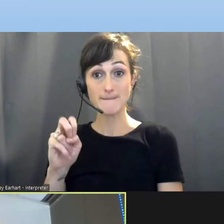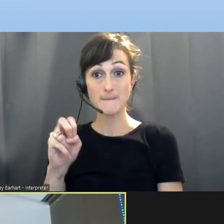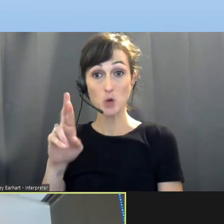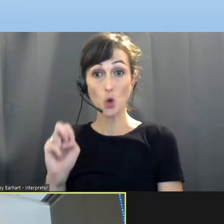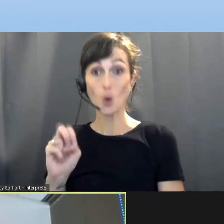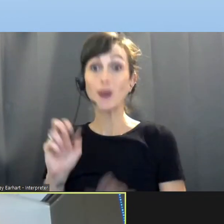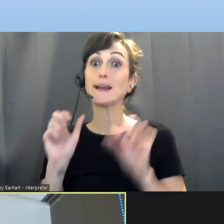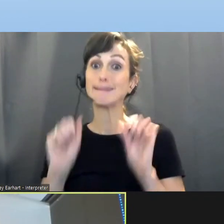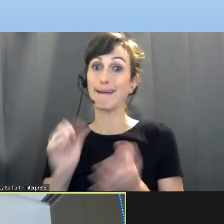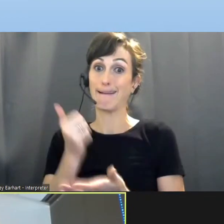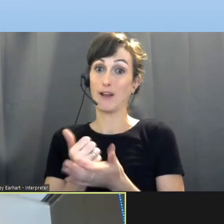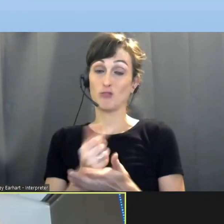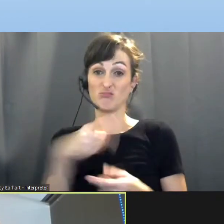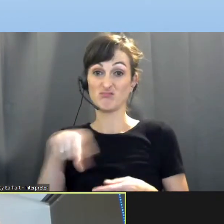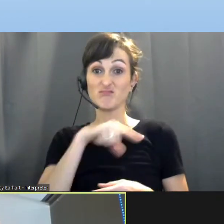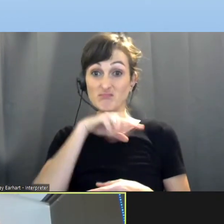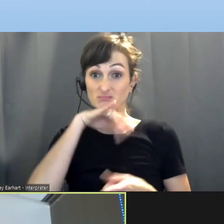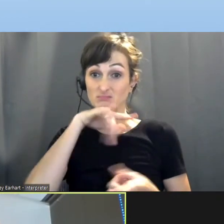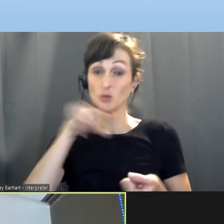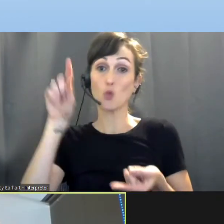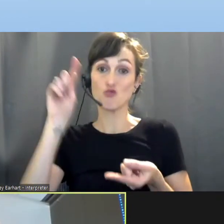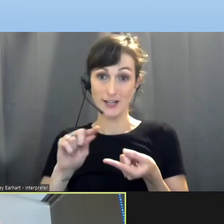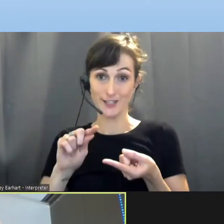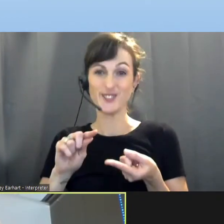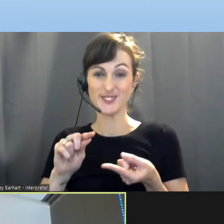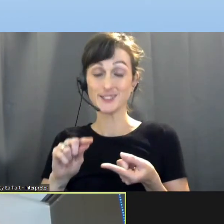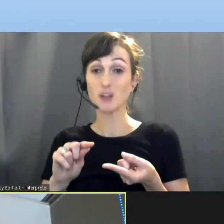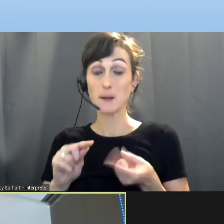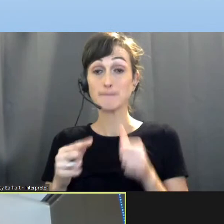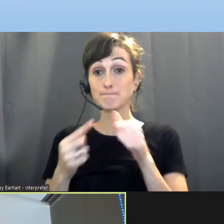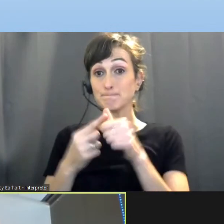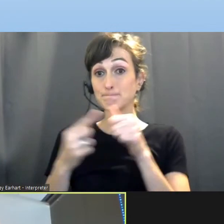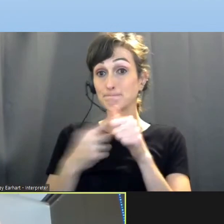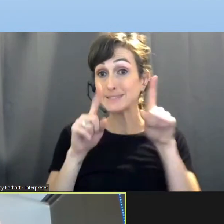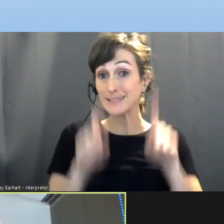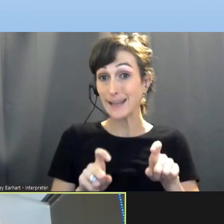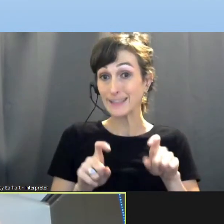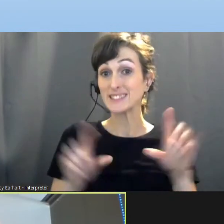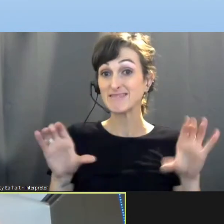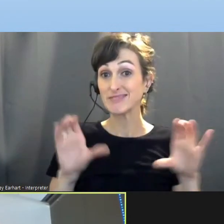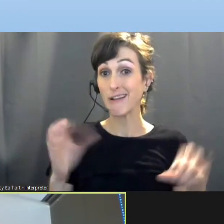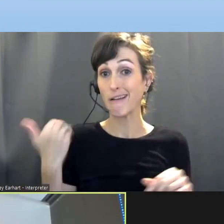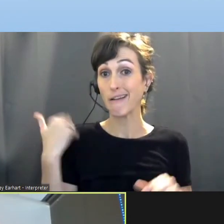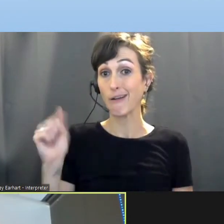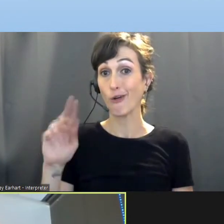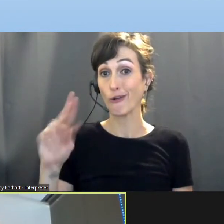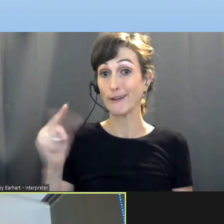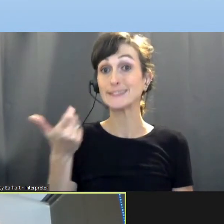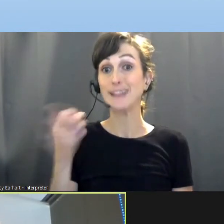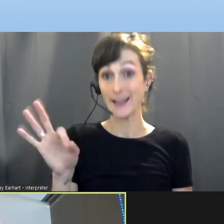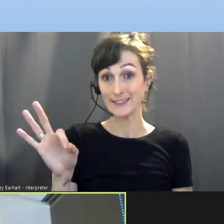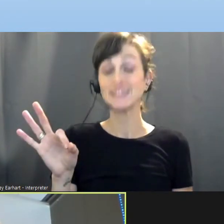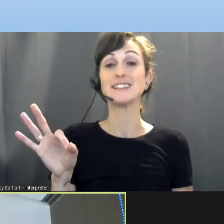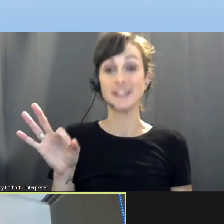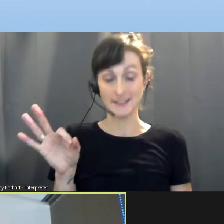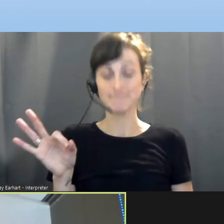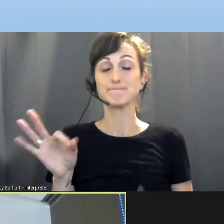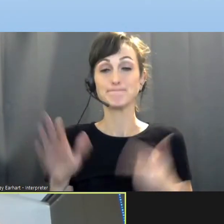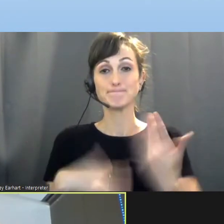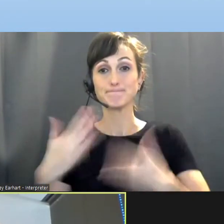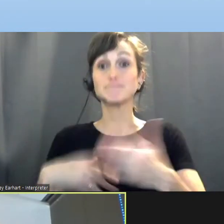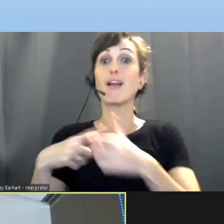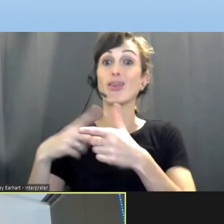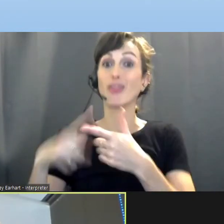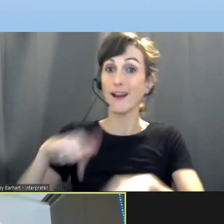after the initial testing was done on August 19th, we then installed and initiated and turned on Active